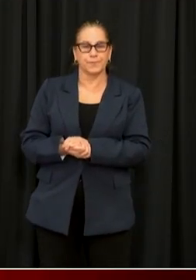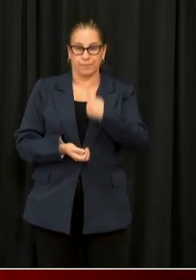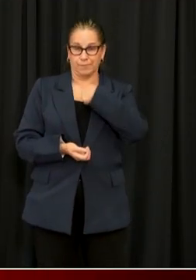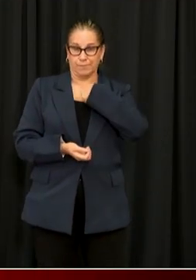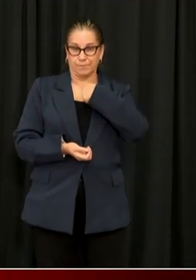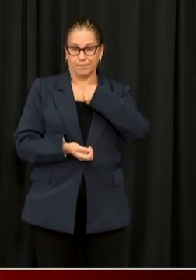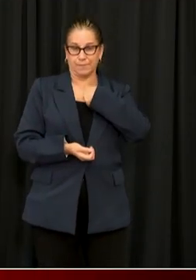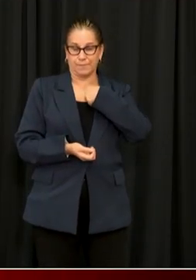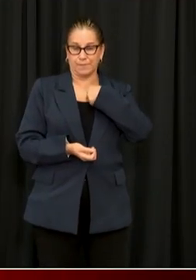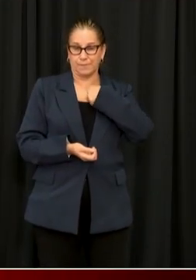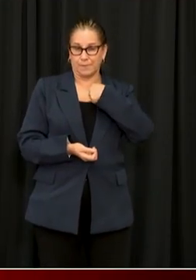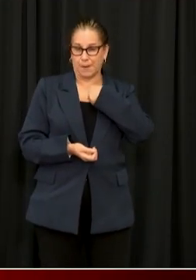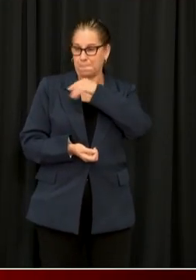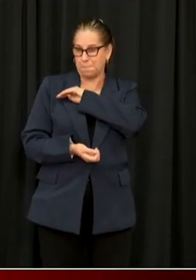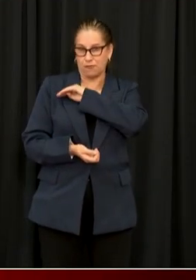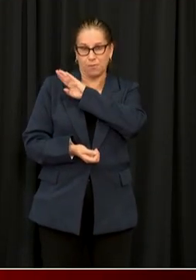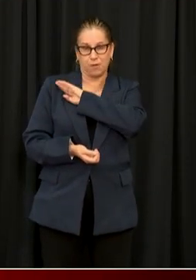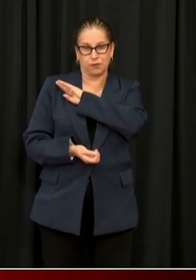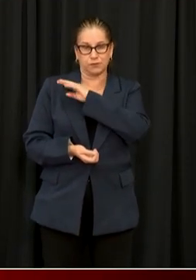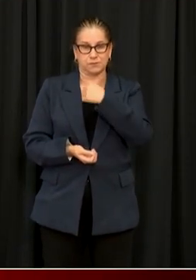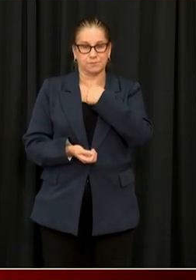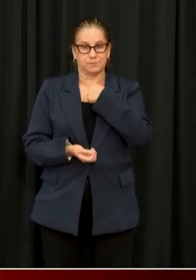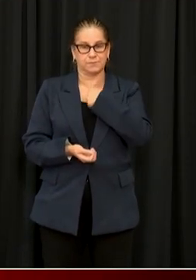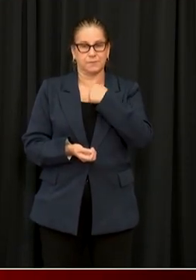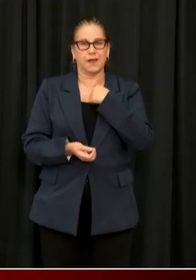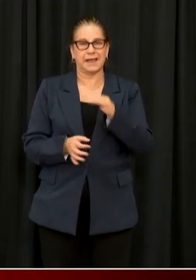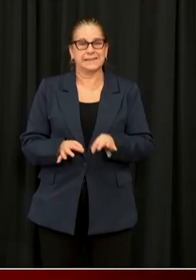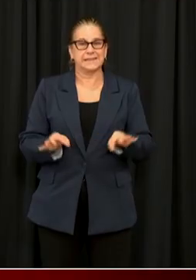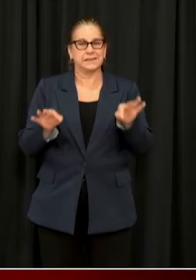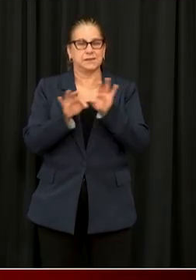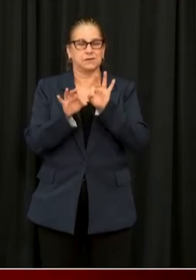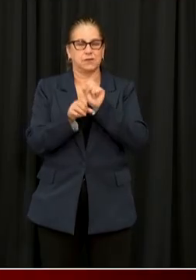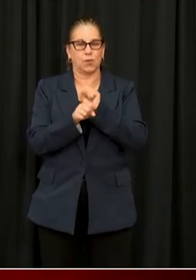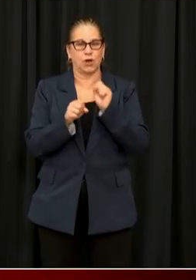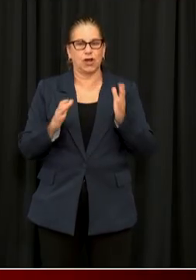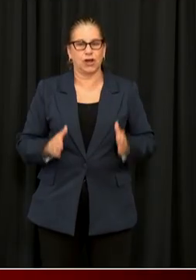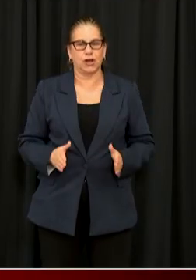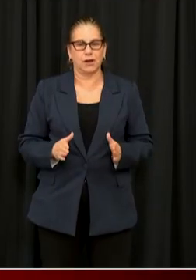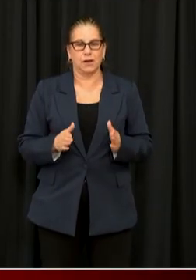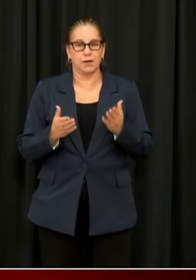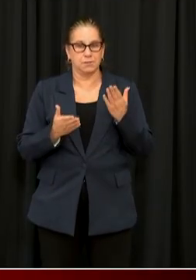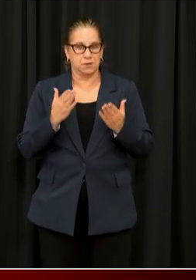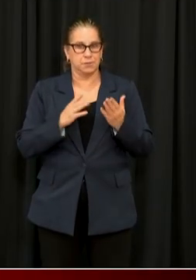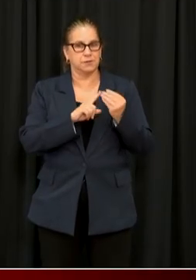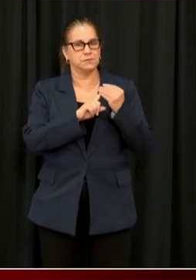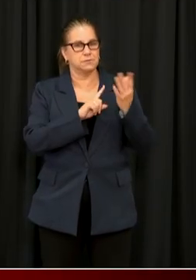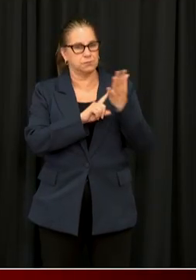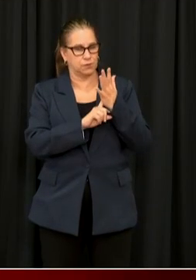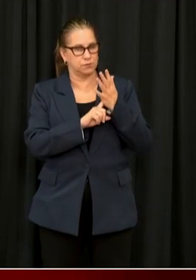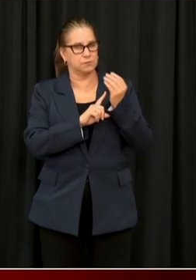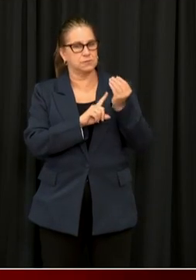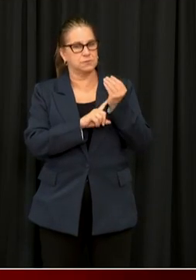I'm an essential worker. I have been exposed throughout the pandemic, and I have been tested throughout the pandemic.